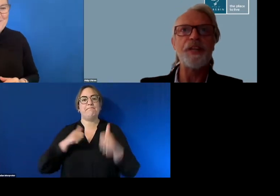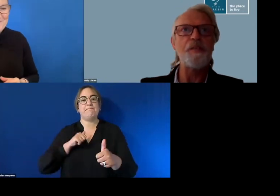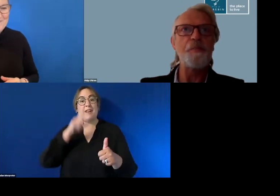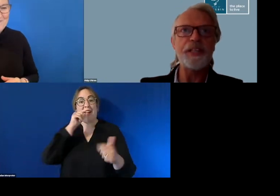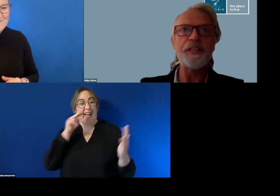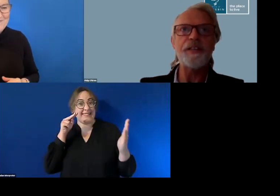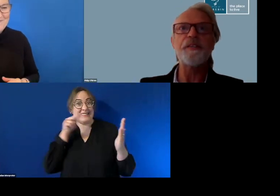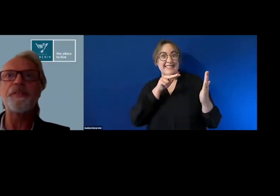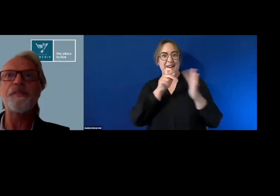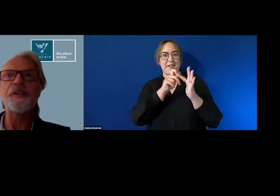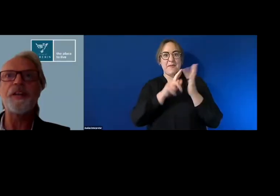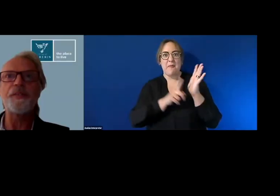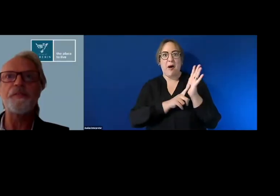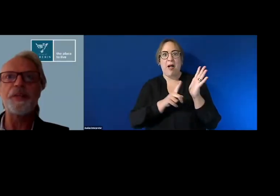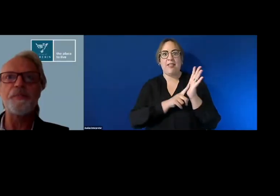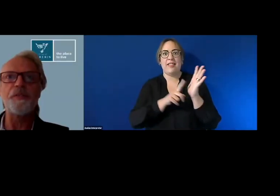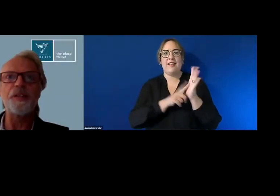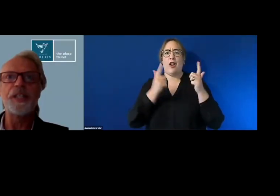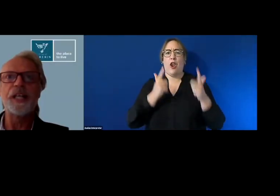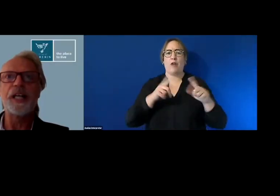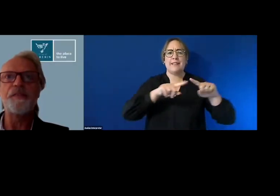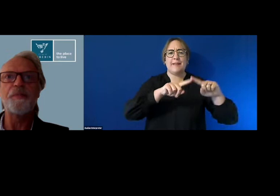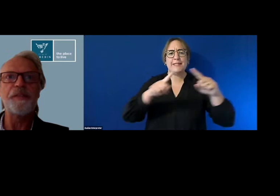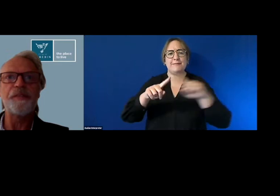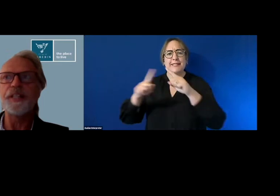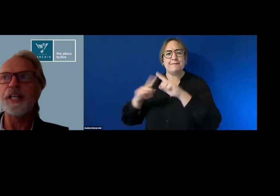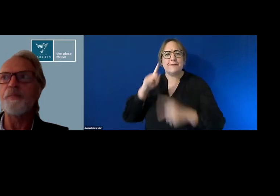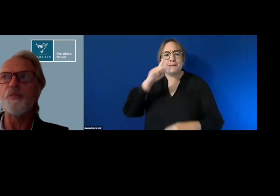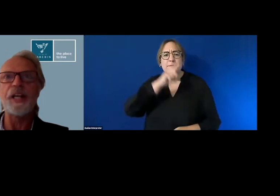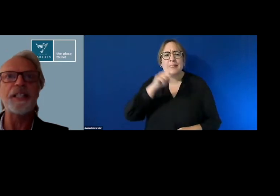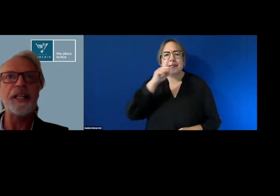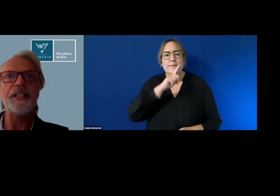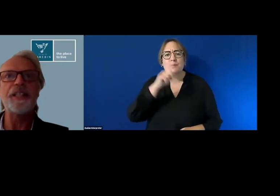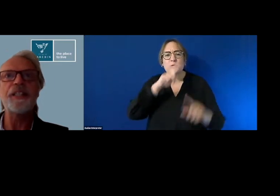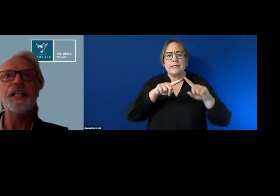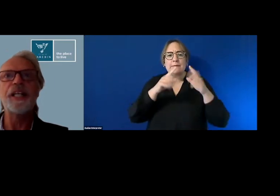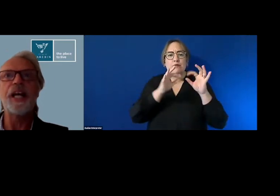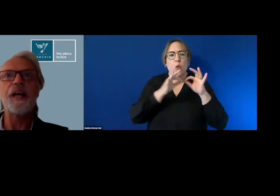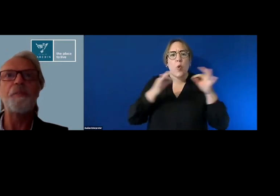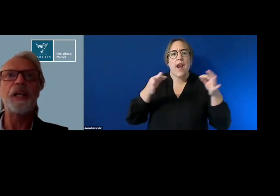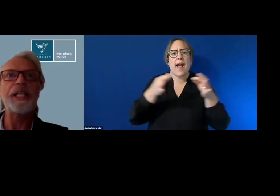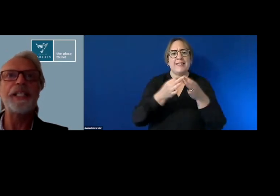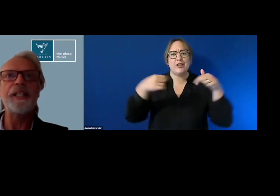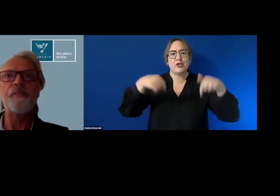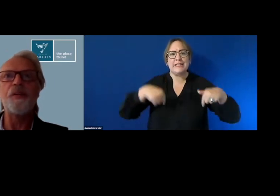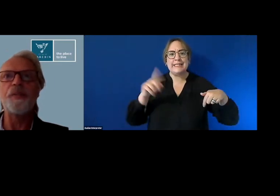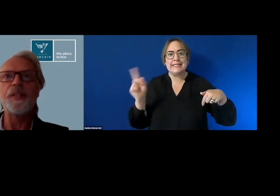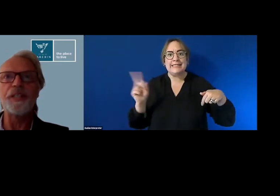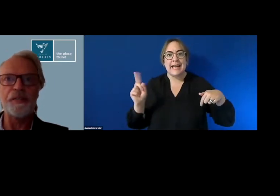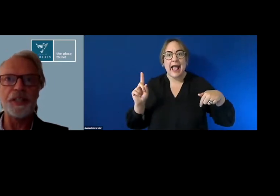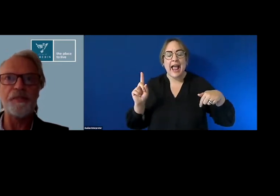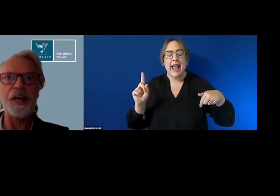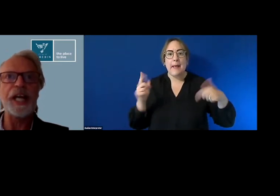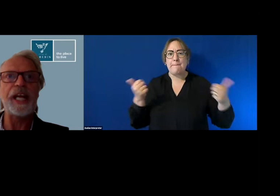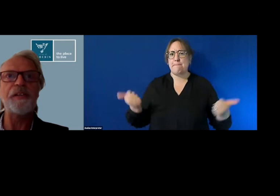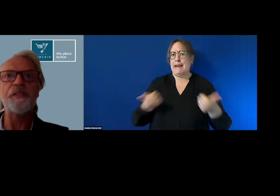that we have a real mixture of different types of people uh from different um organizations um plenty from the